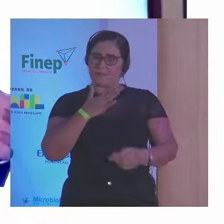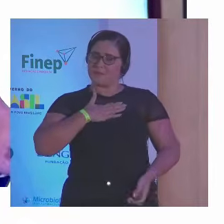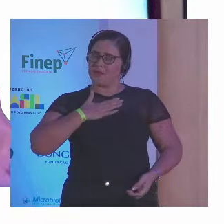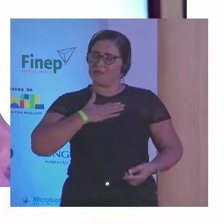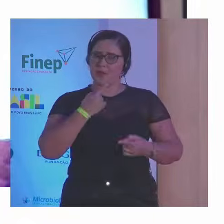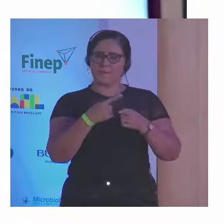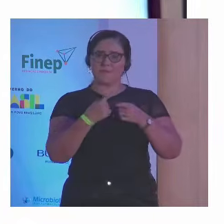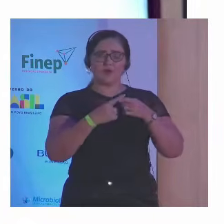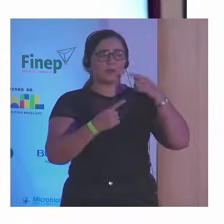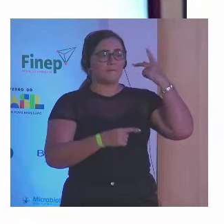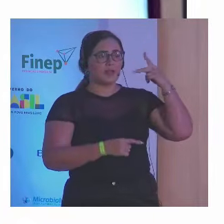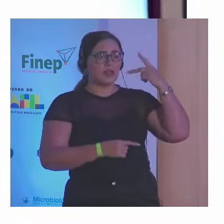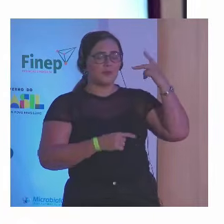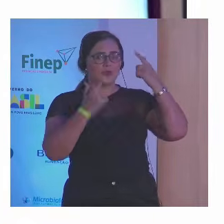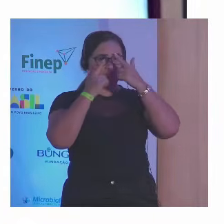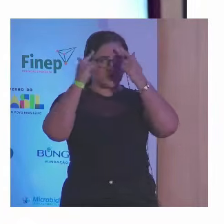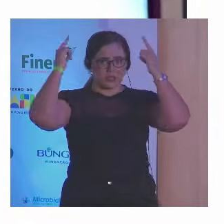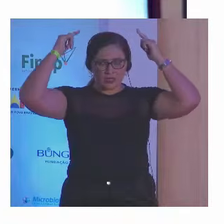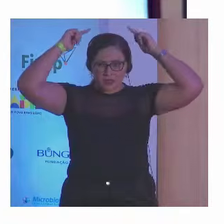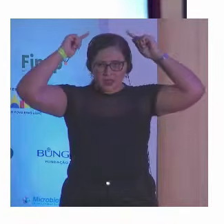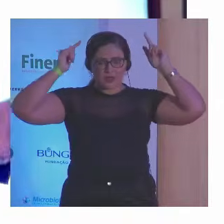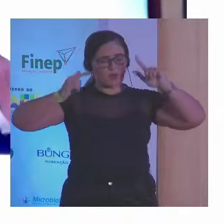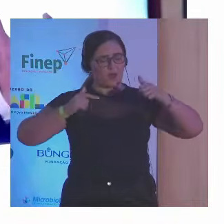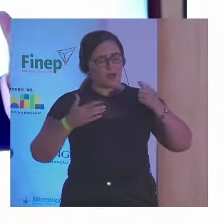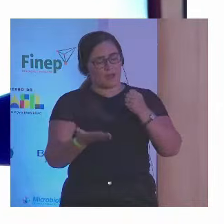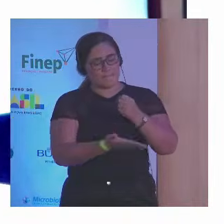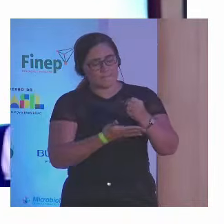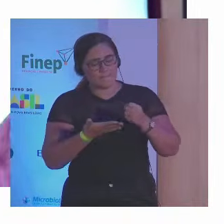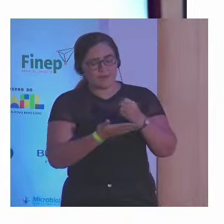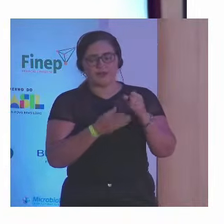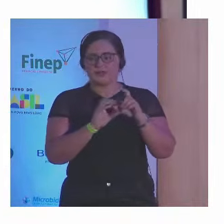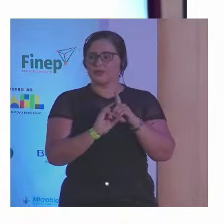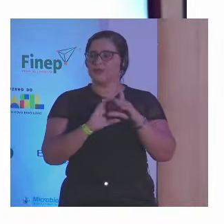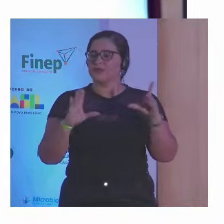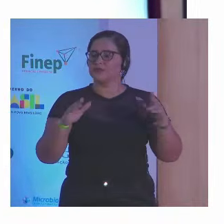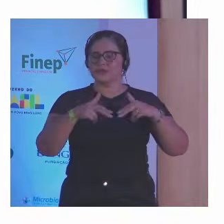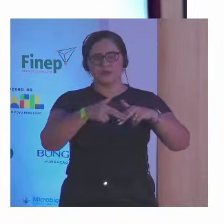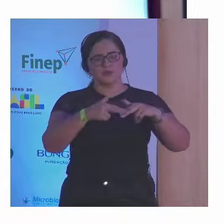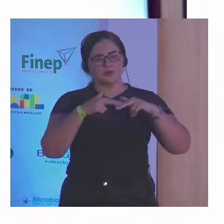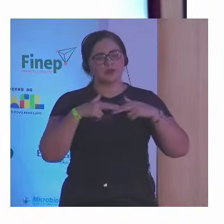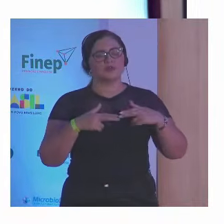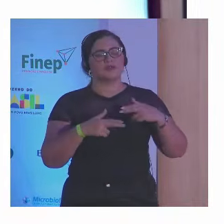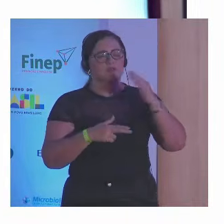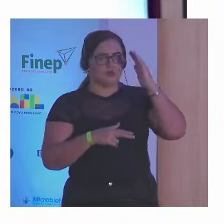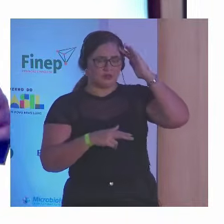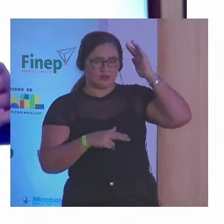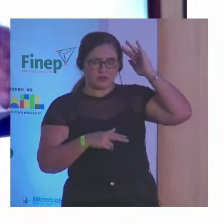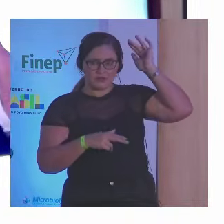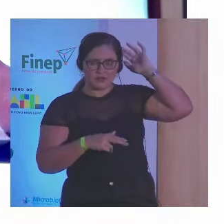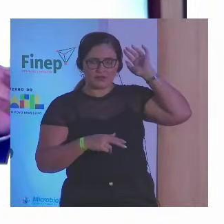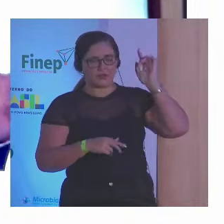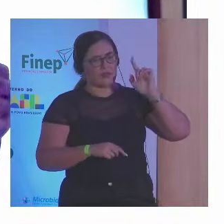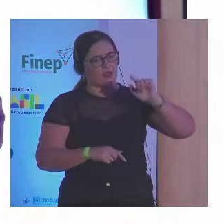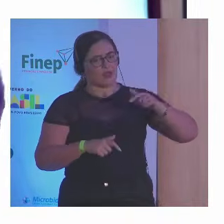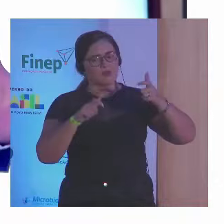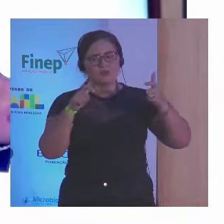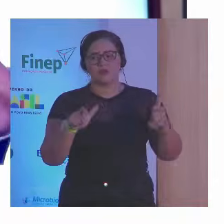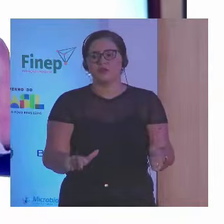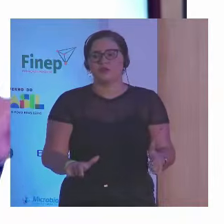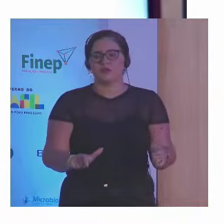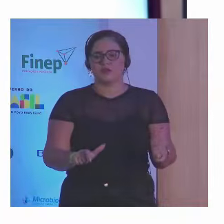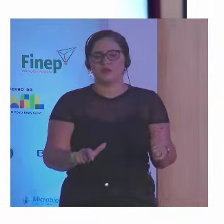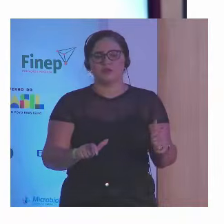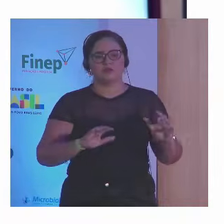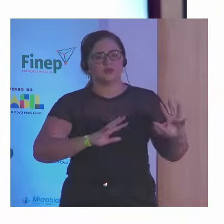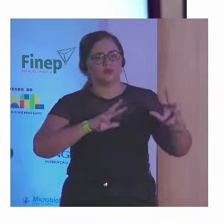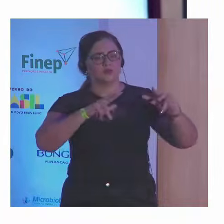really at the foundations of the democracy, while this Academy of Science is the place where you can collectively build the knowledge and the